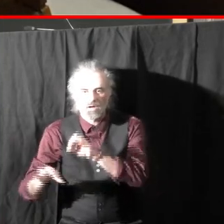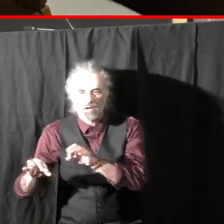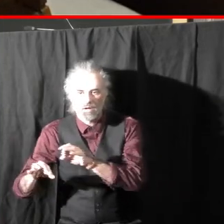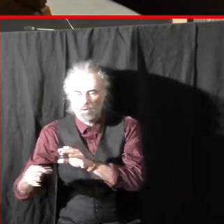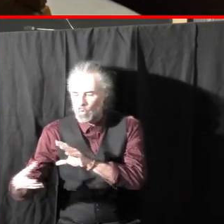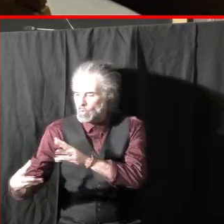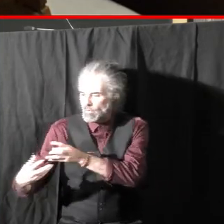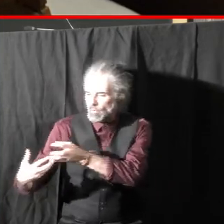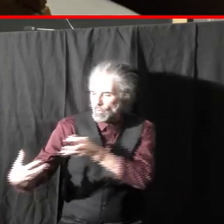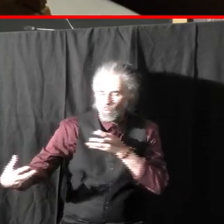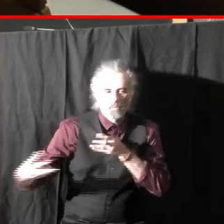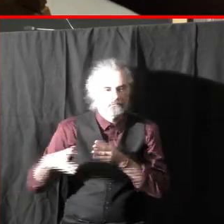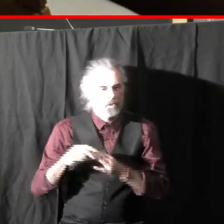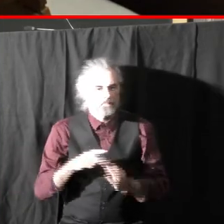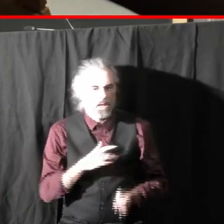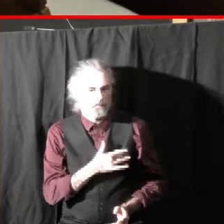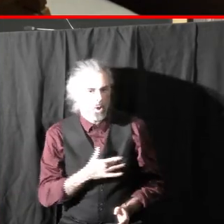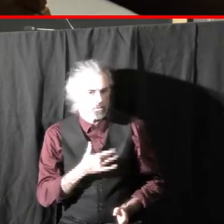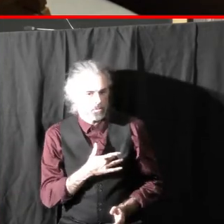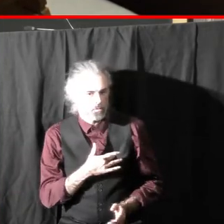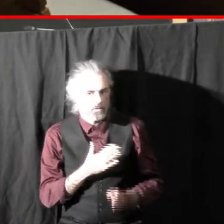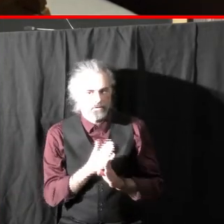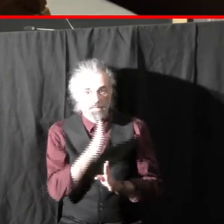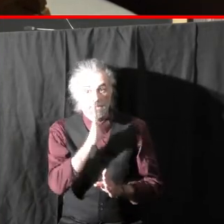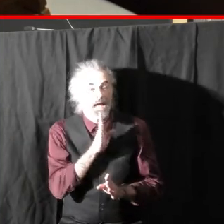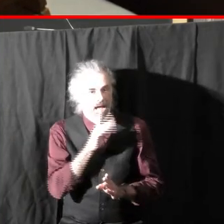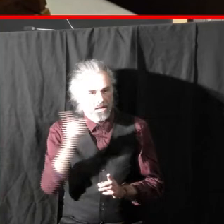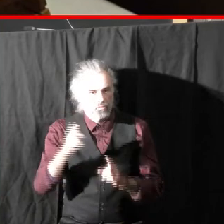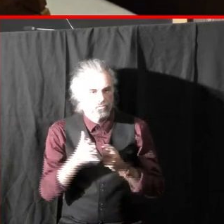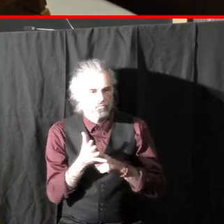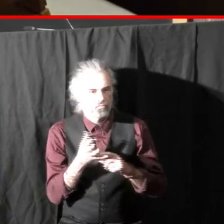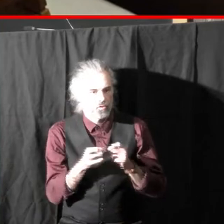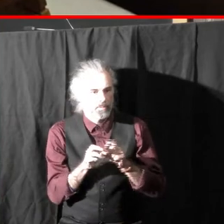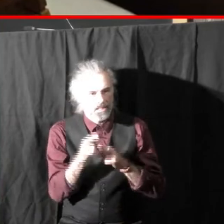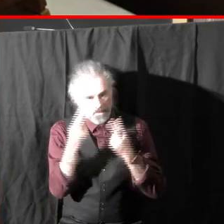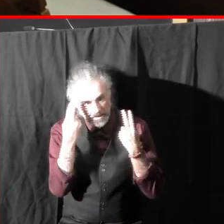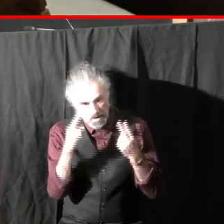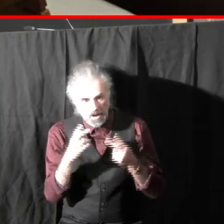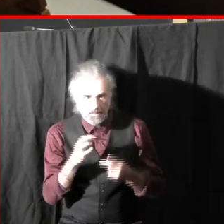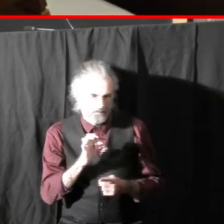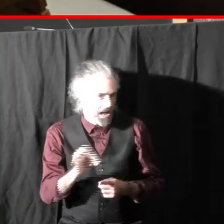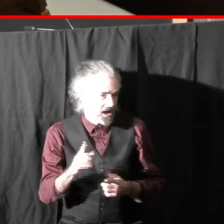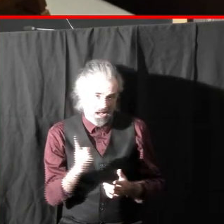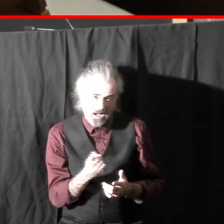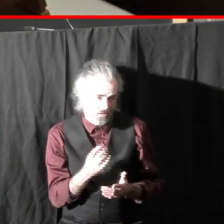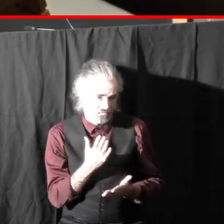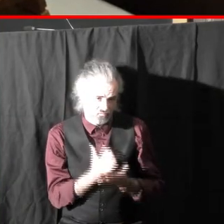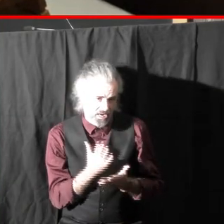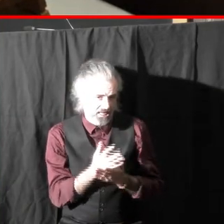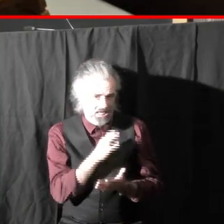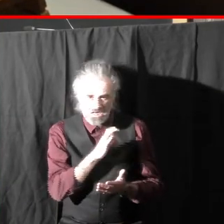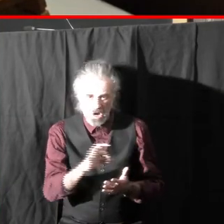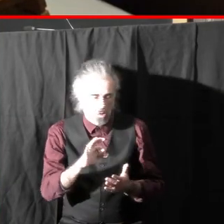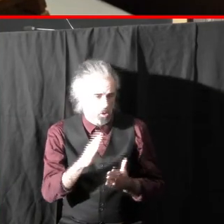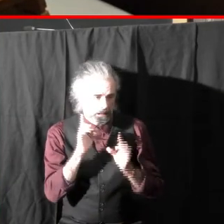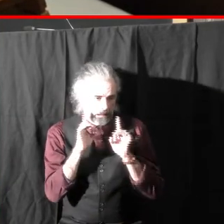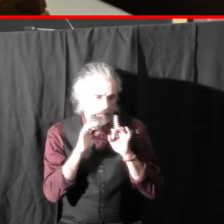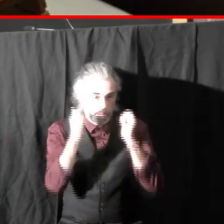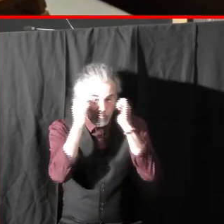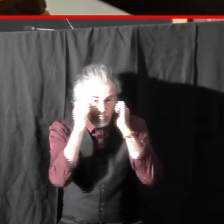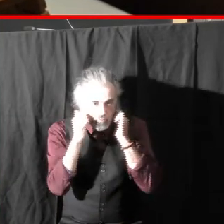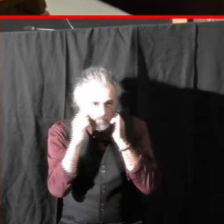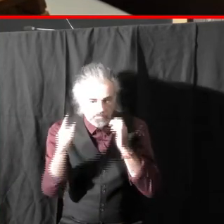emotion. So it was very sad that Ruby died, but there was really no clear evidence that Ruby